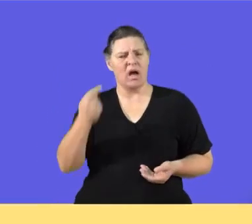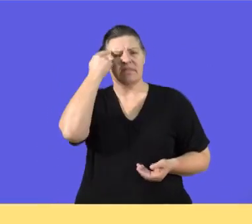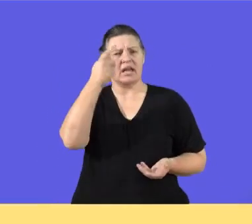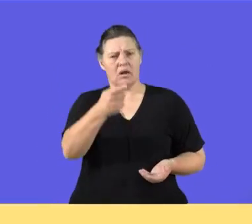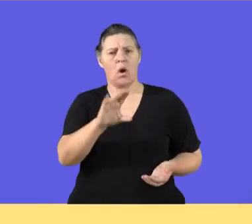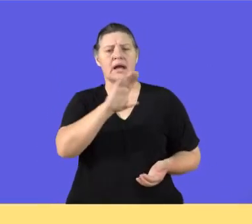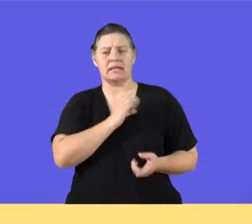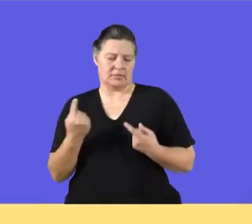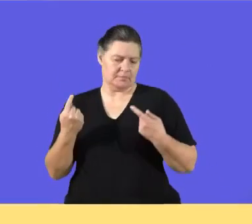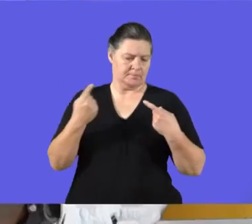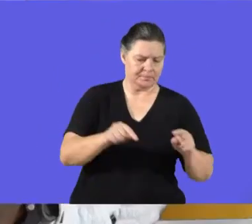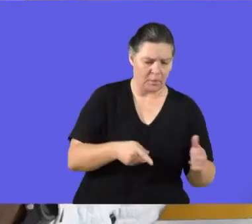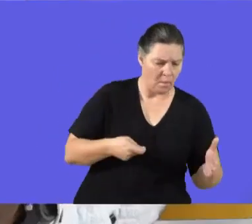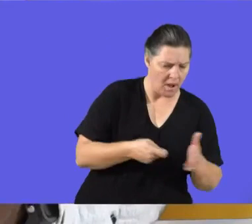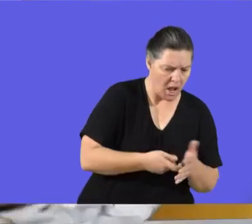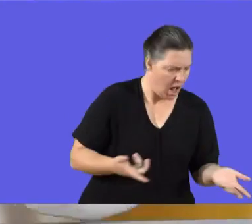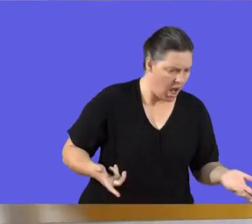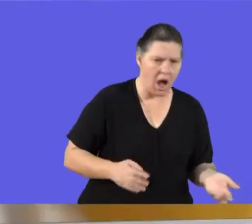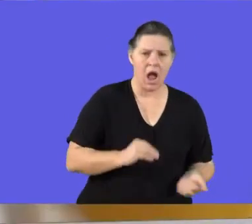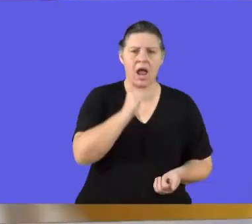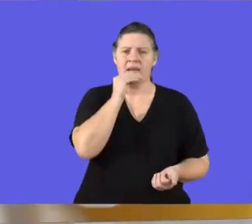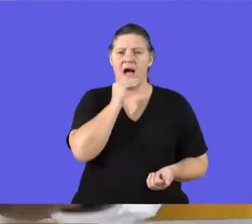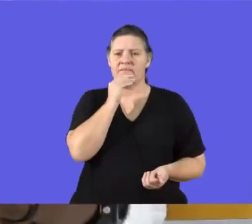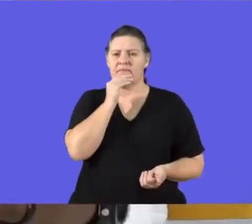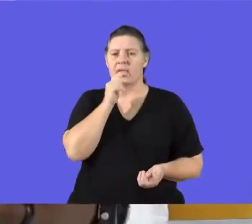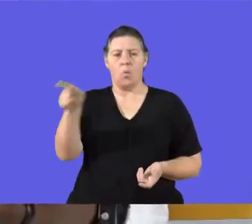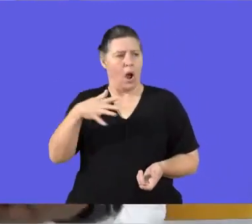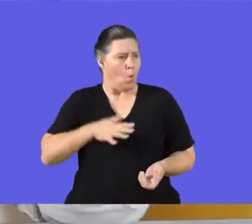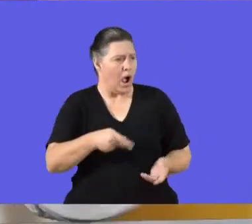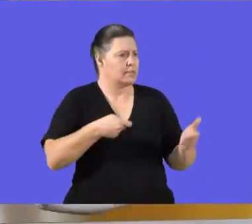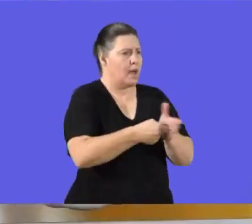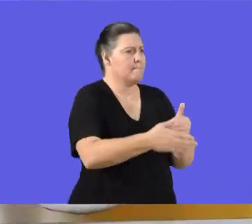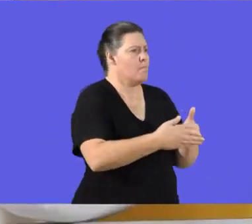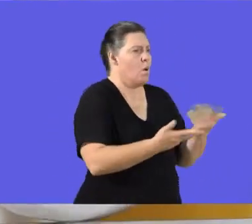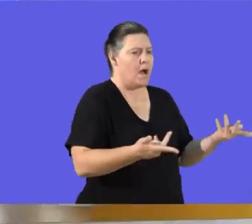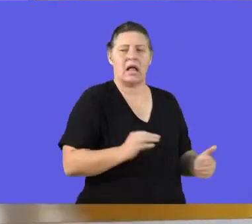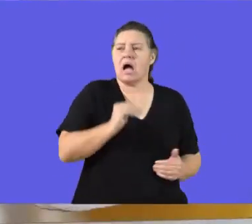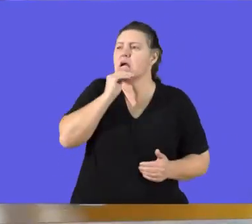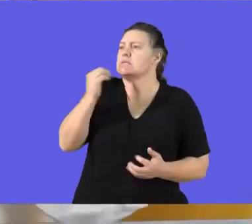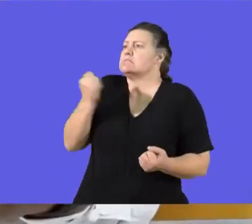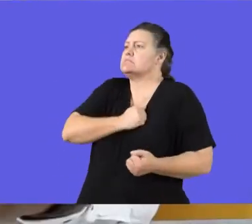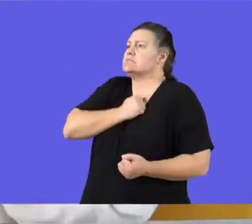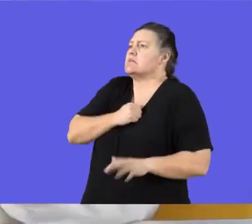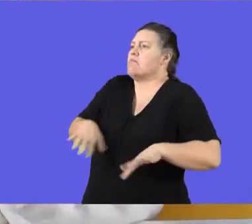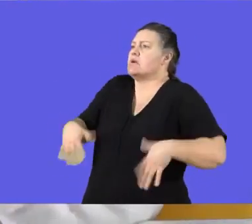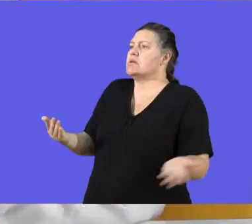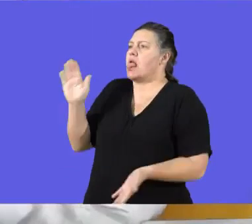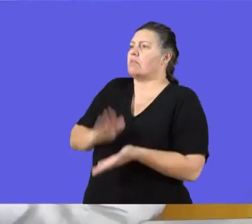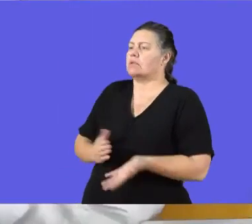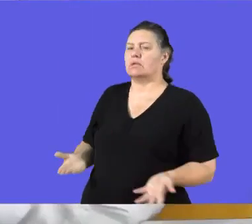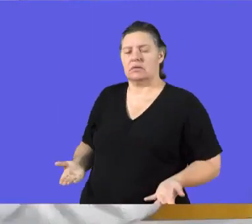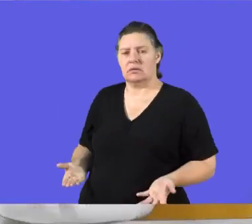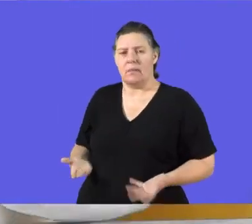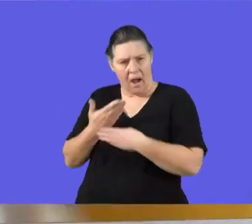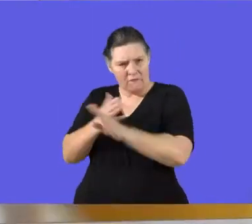shop. Imagine a situation whereby customers are coming and you don't have enough to meet the demand. That is not a good